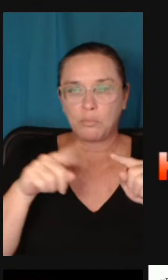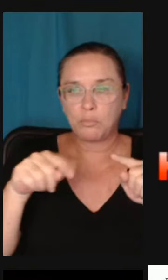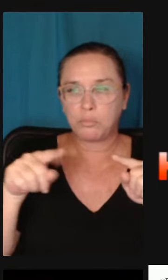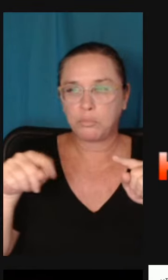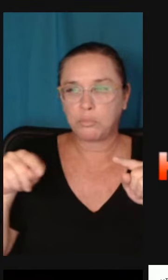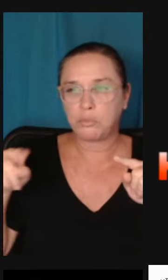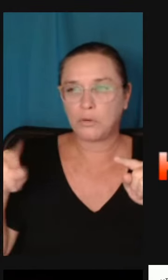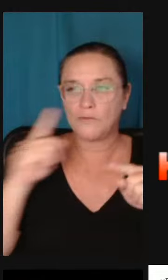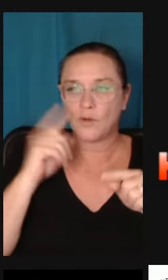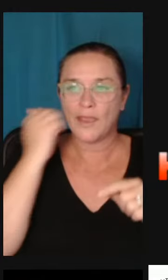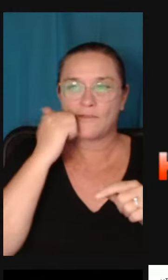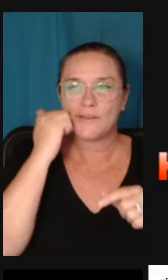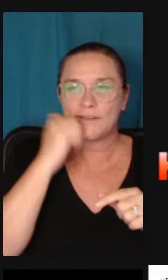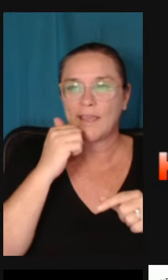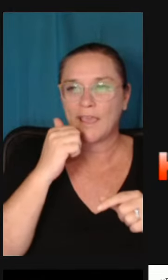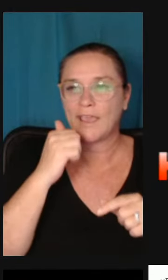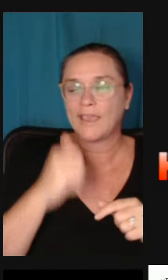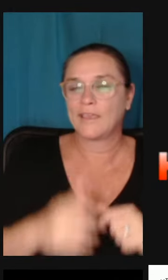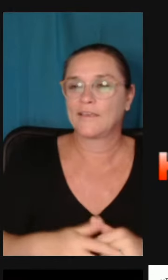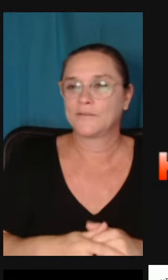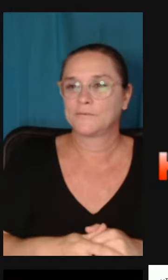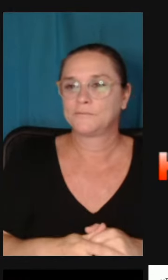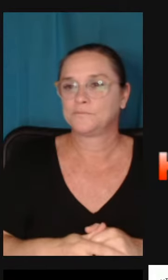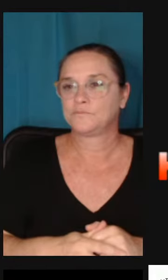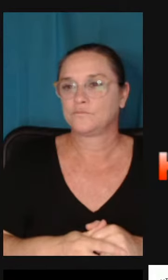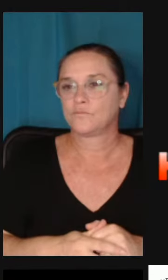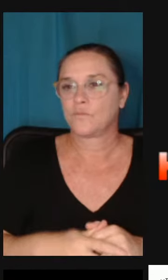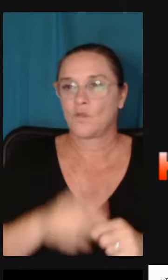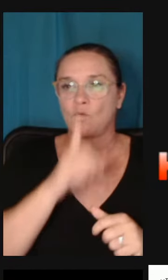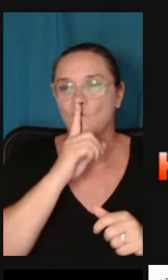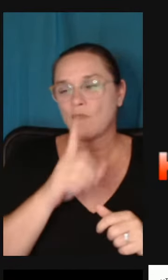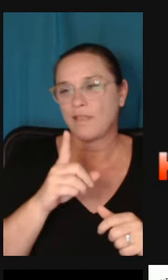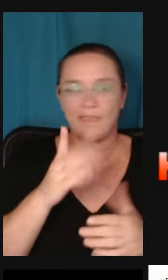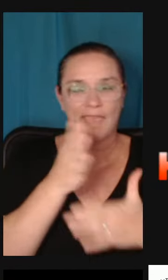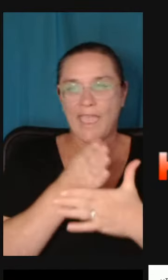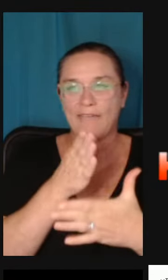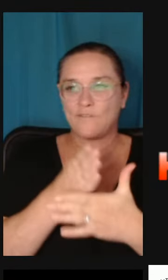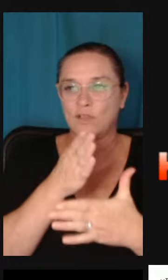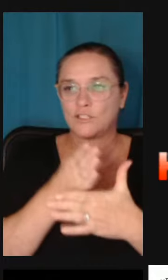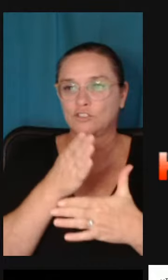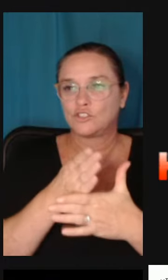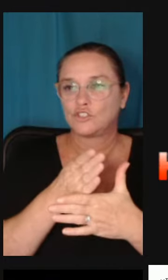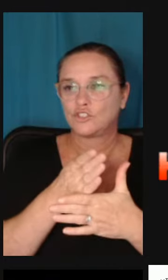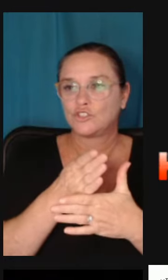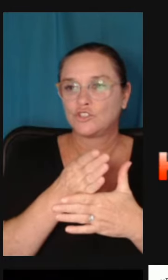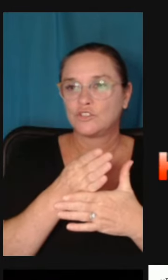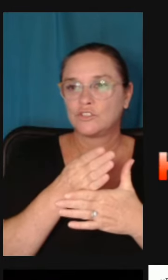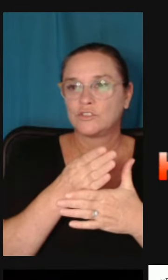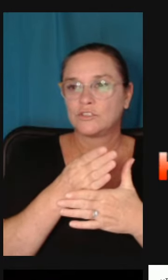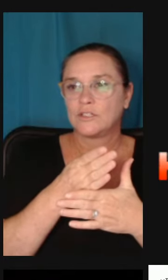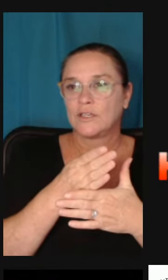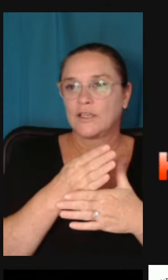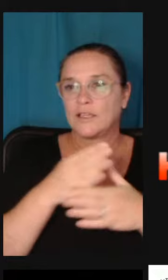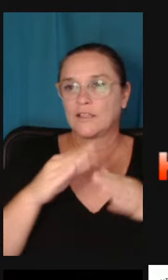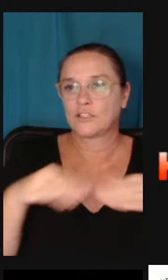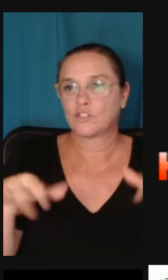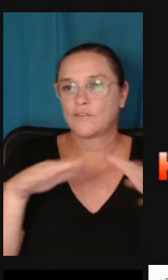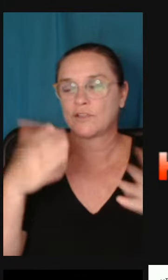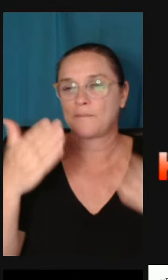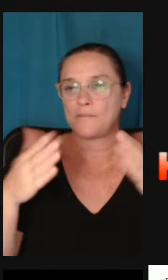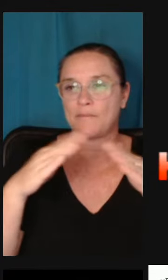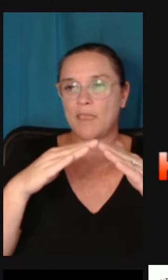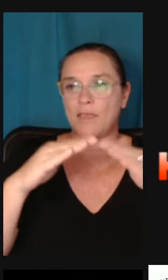daily, showing us these little wiggles. But really, you're looking at that average value of the ground surface being something like that. So maybe slightly